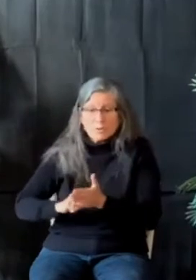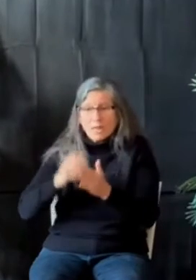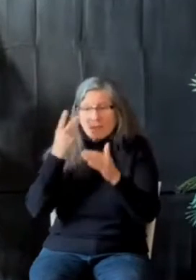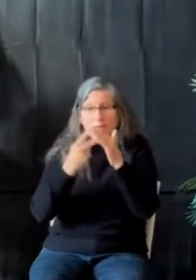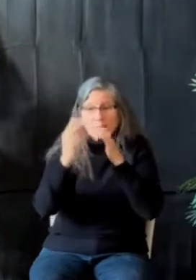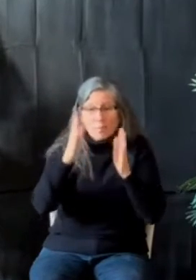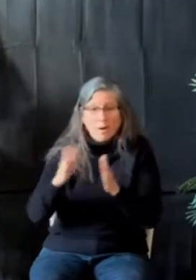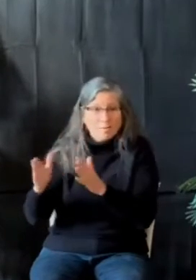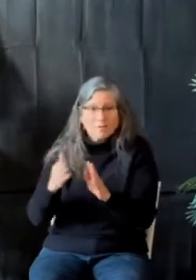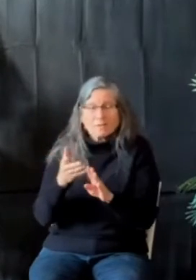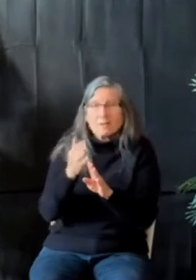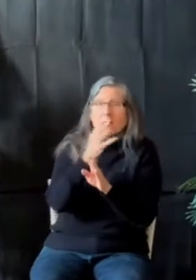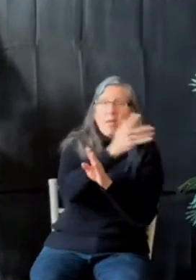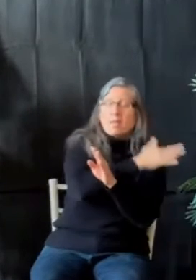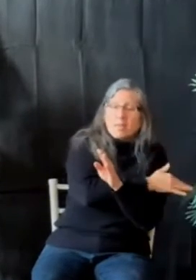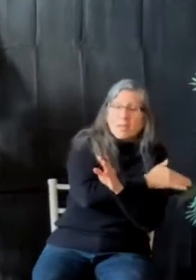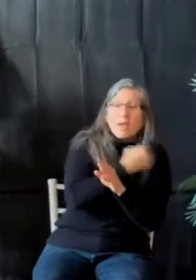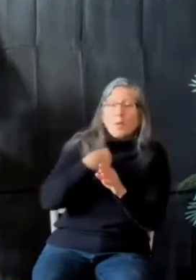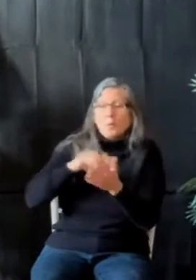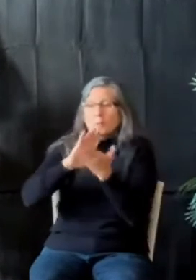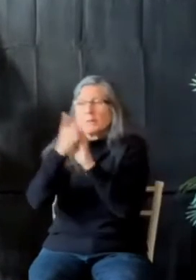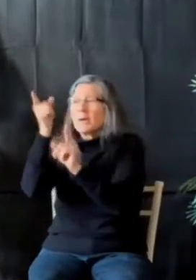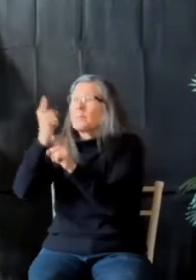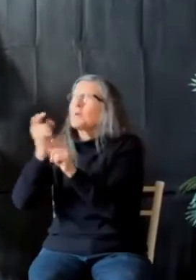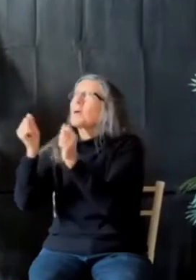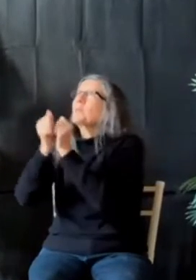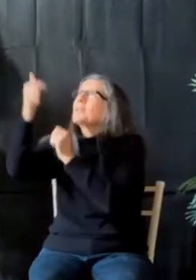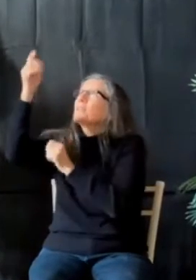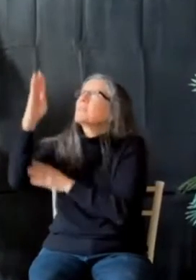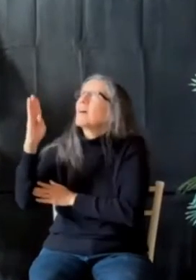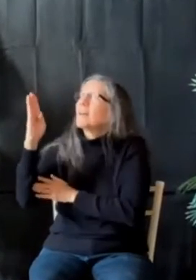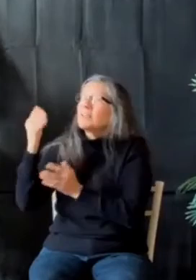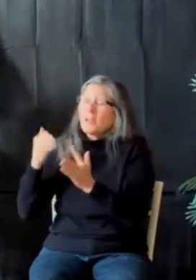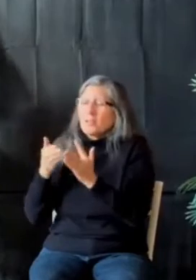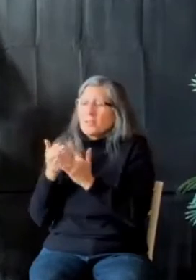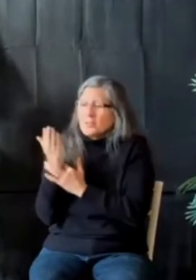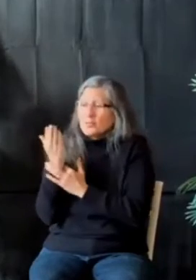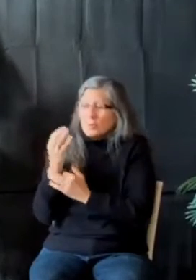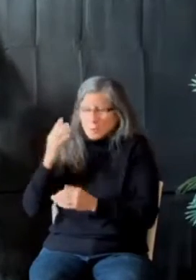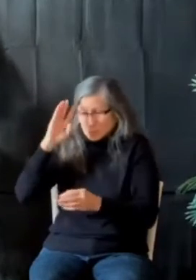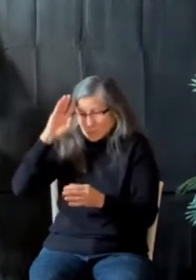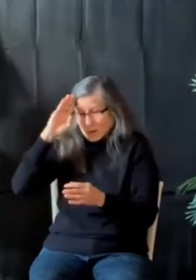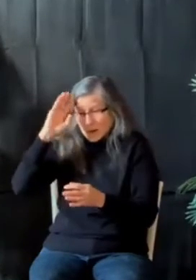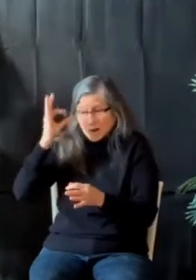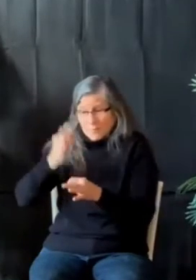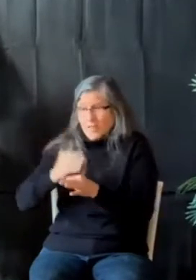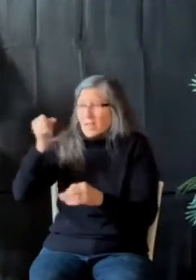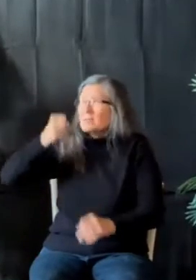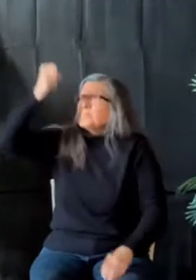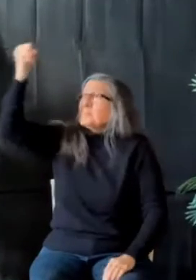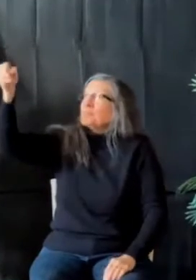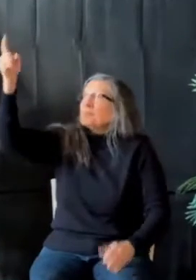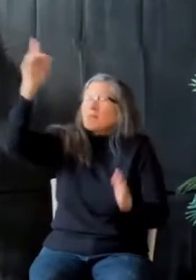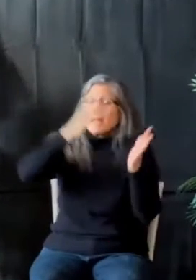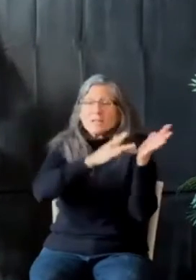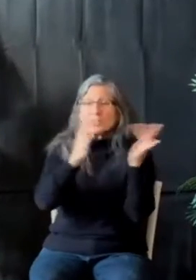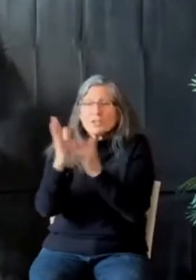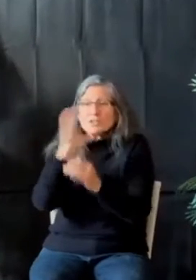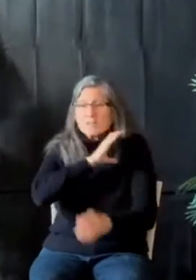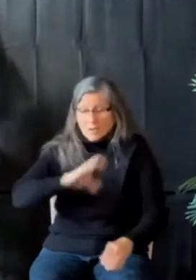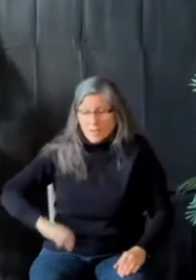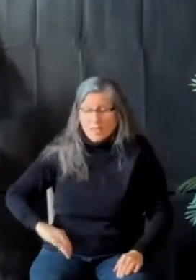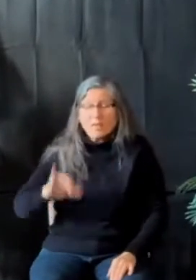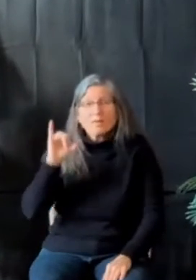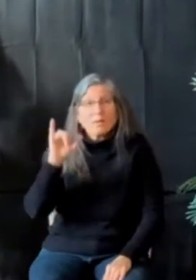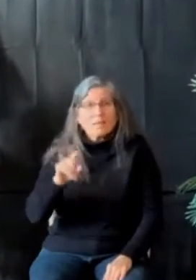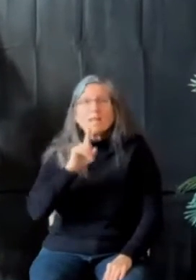ago. We are made right with God by placing our faith in Jesus Christ, and this is true